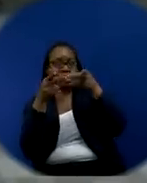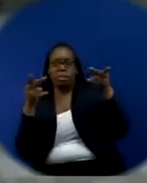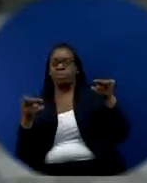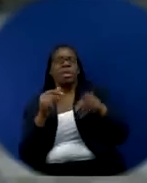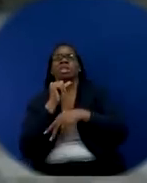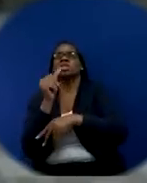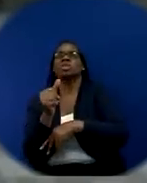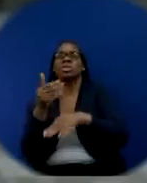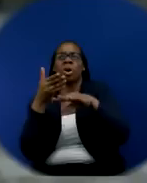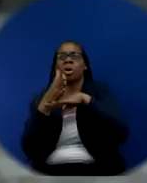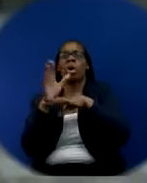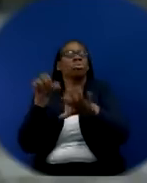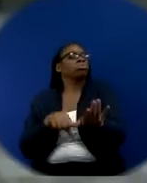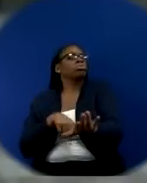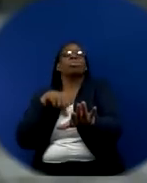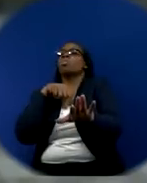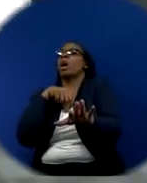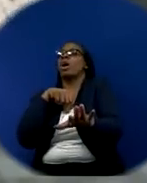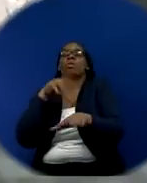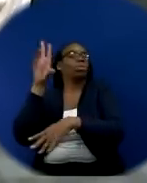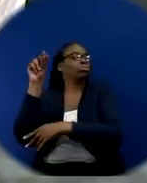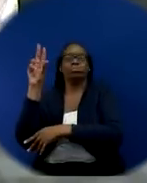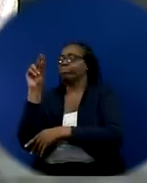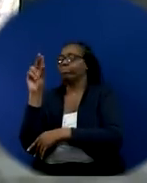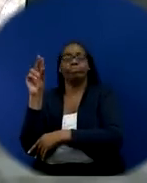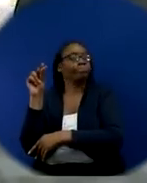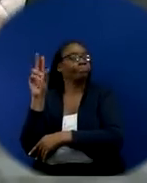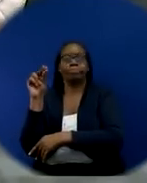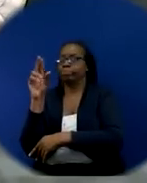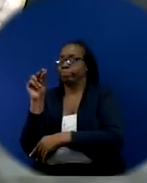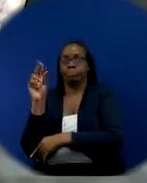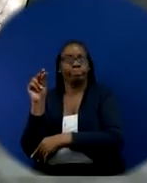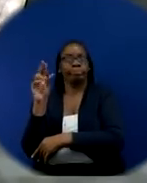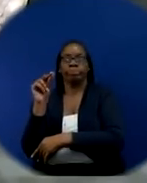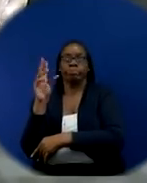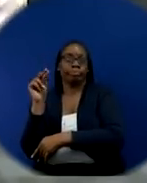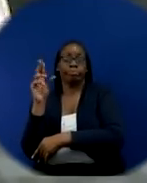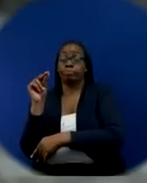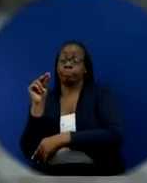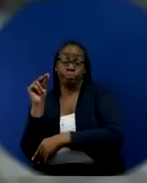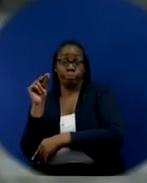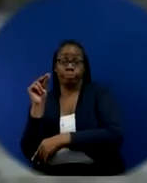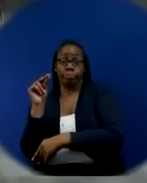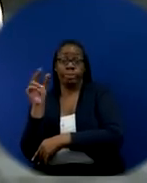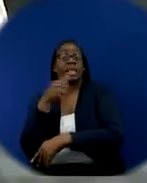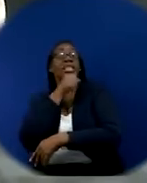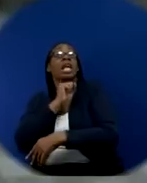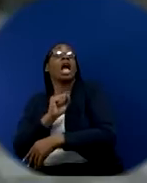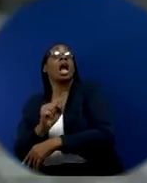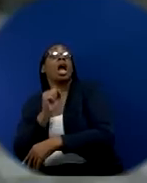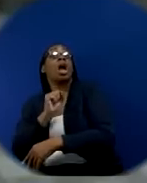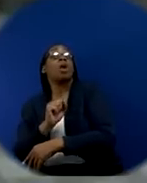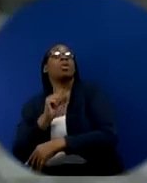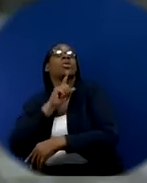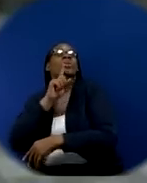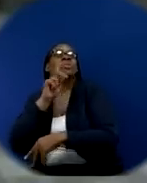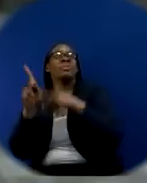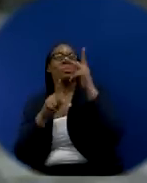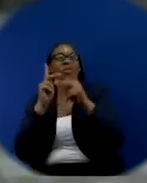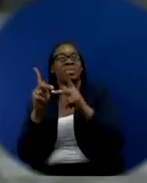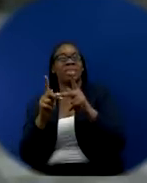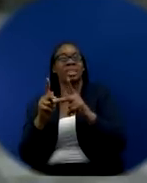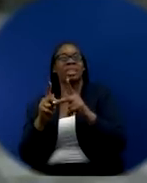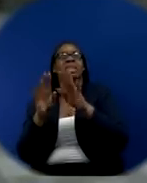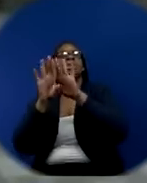go in with the big head, with your brilliant self. Don't go in smelling yourself, as the elder saints would say. He says, take